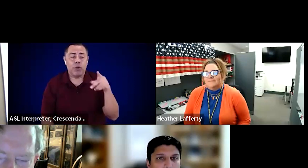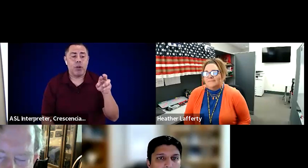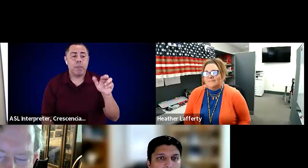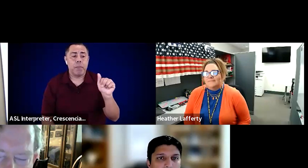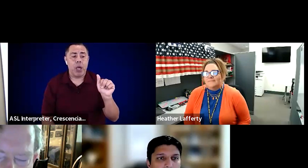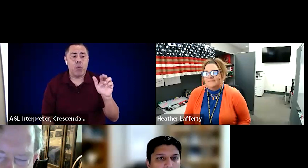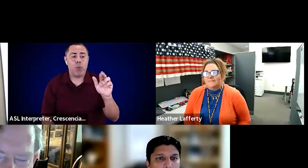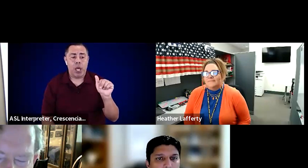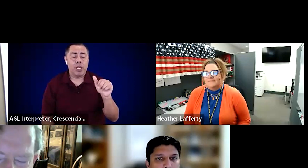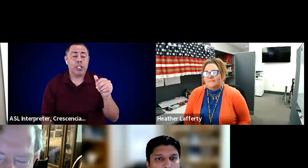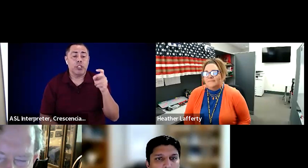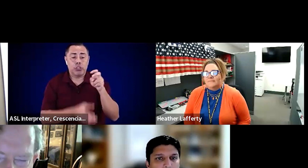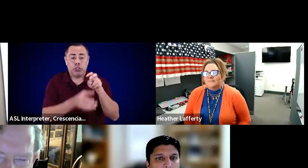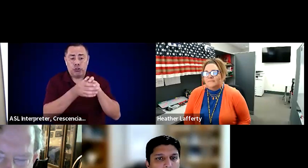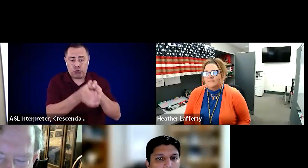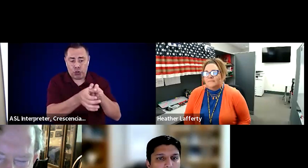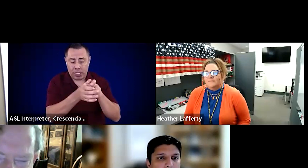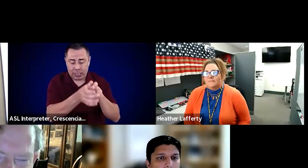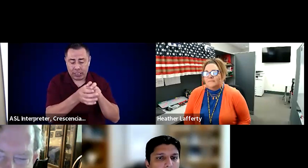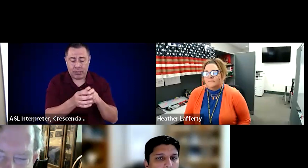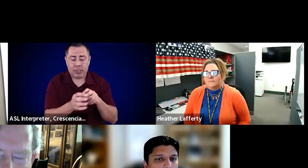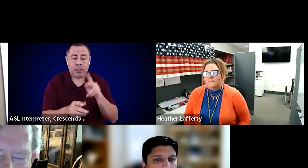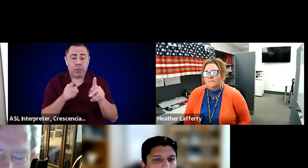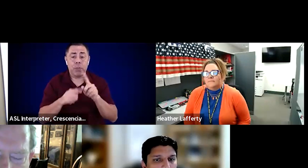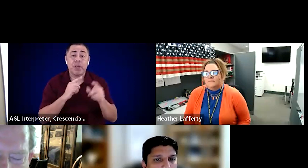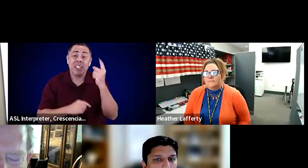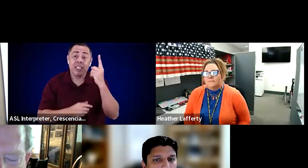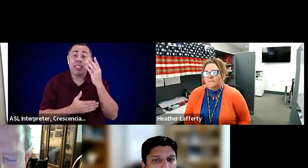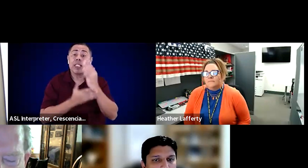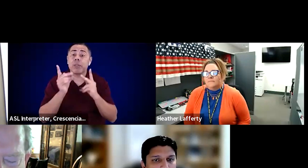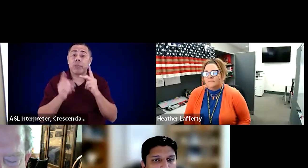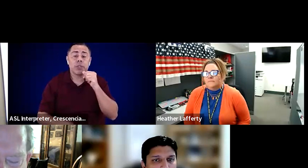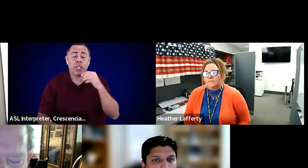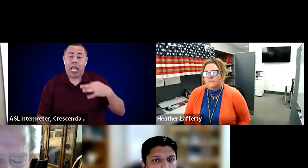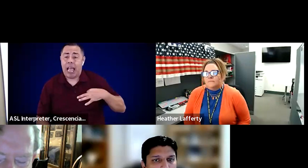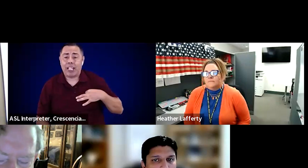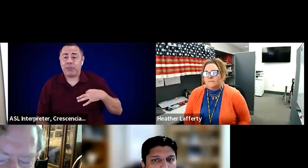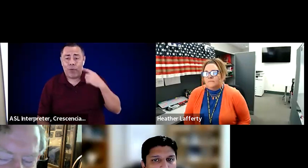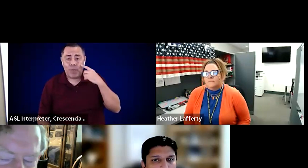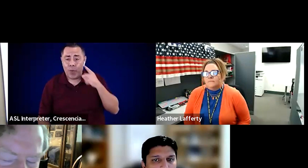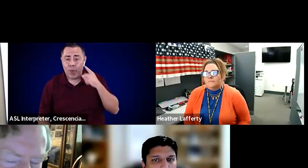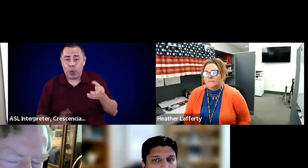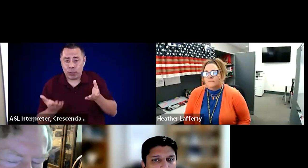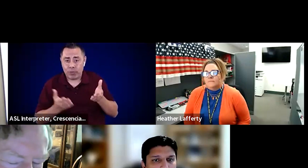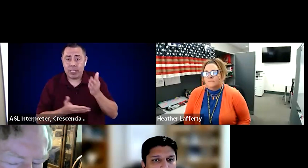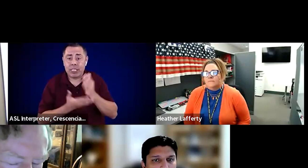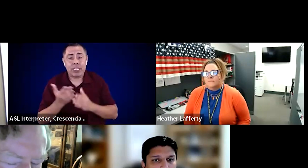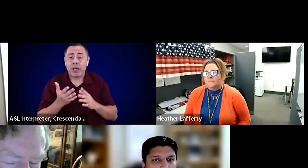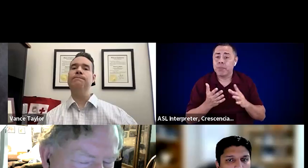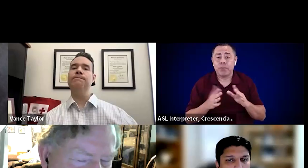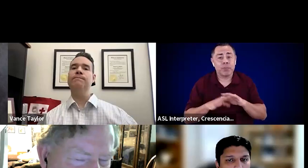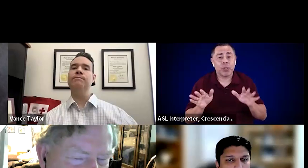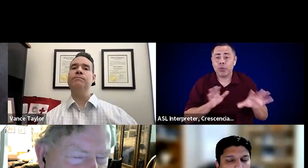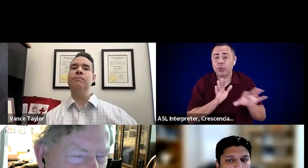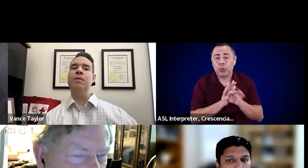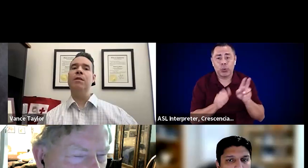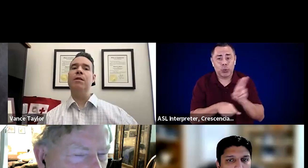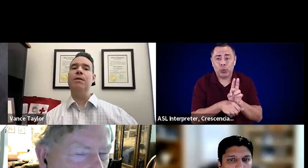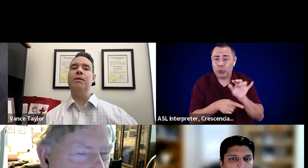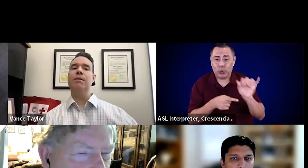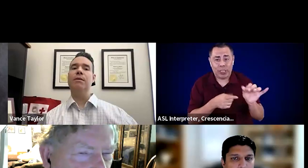because of various reasons or do not choose to use paratransit. So it's a complex